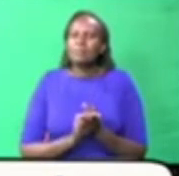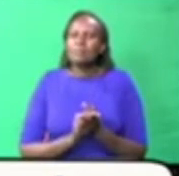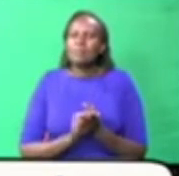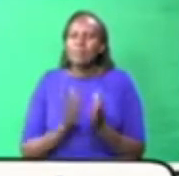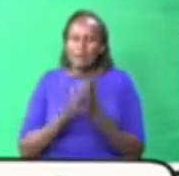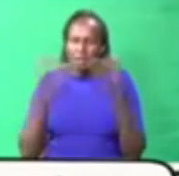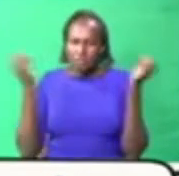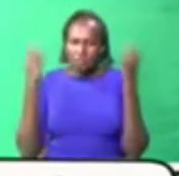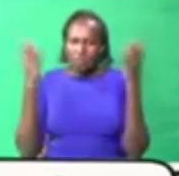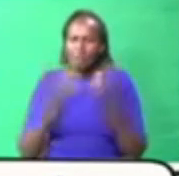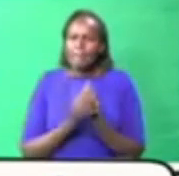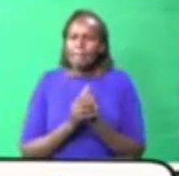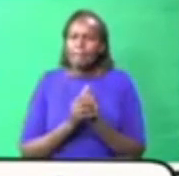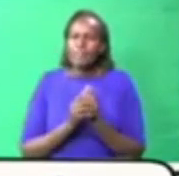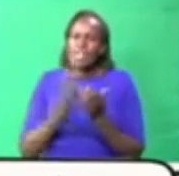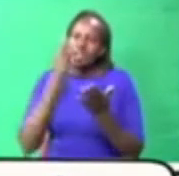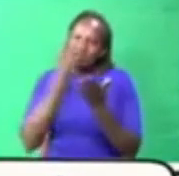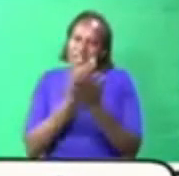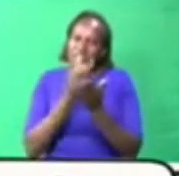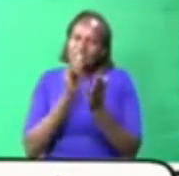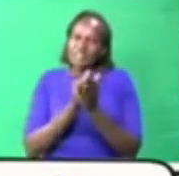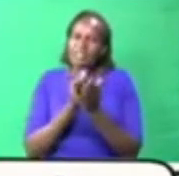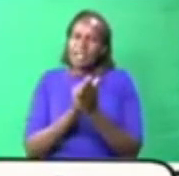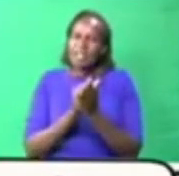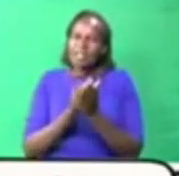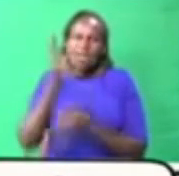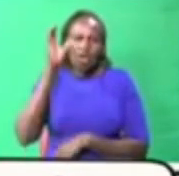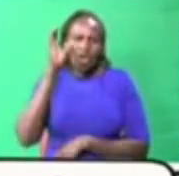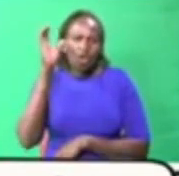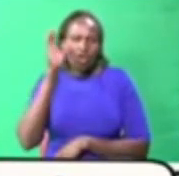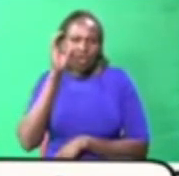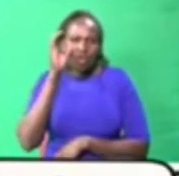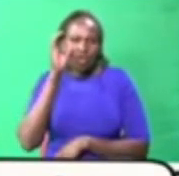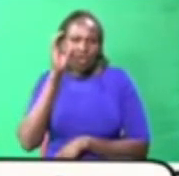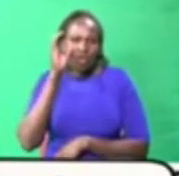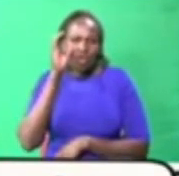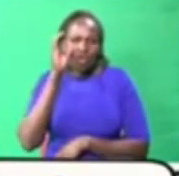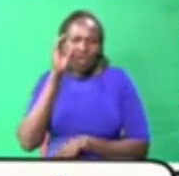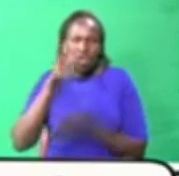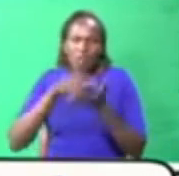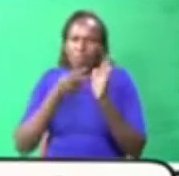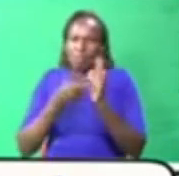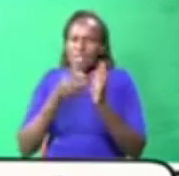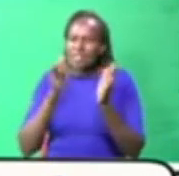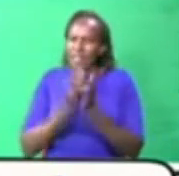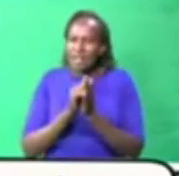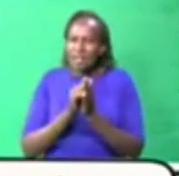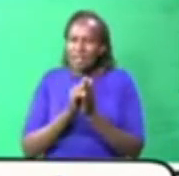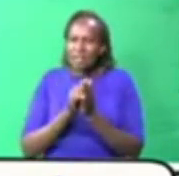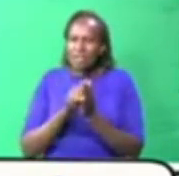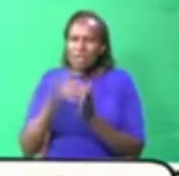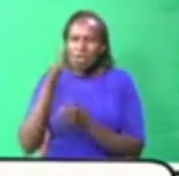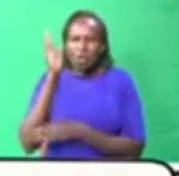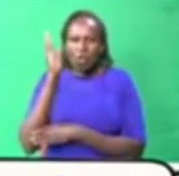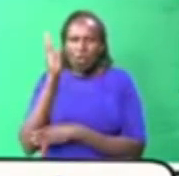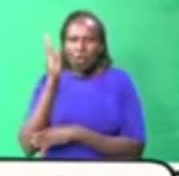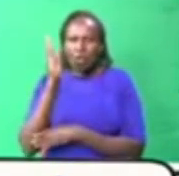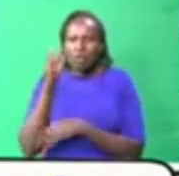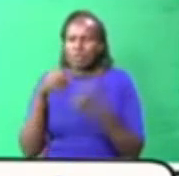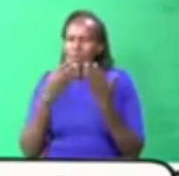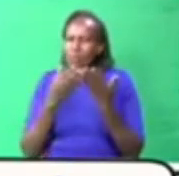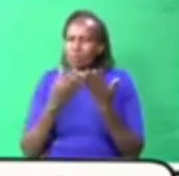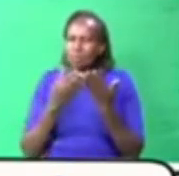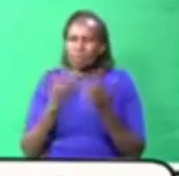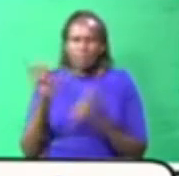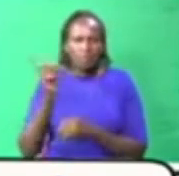Hallelujah. The fact that you have COVID-19 does not mean that the word of God that speaks of divine healing is void.